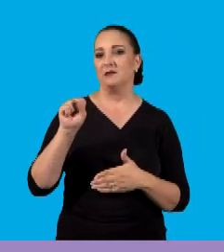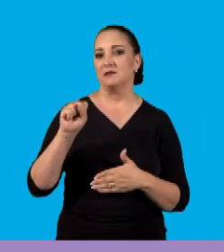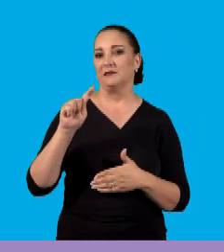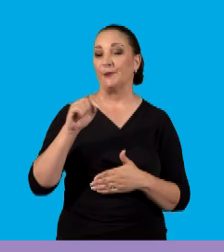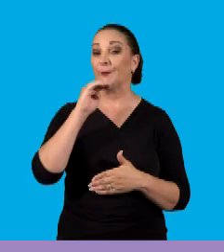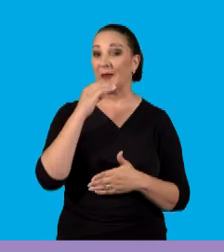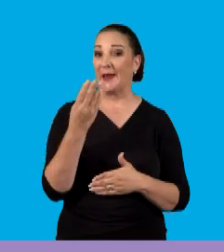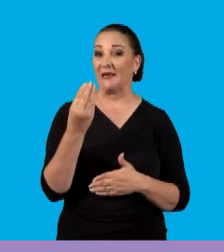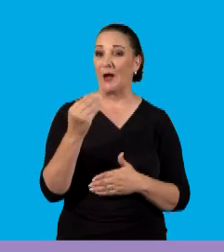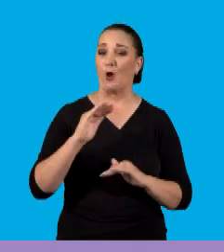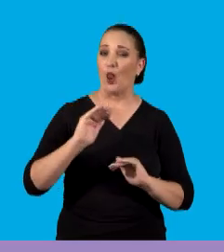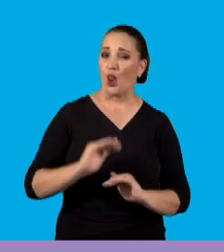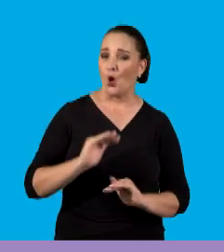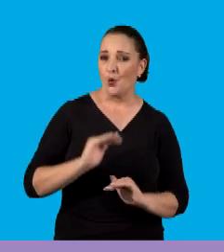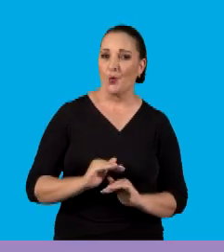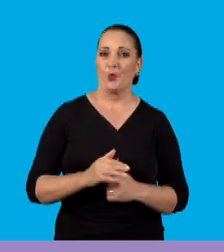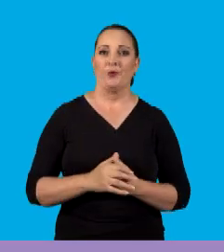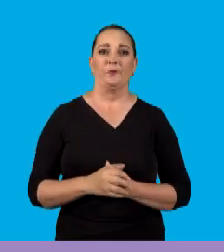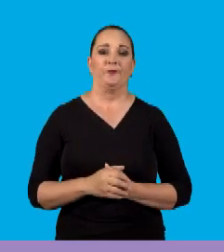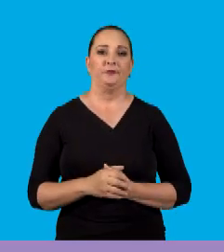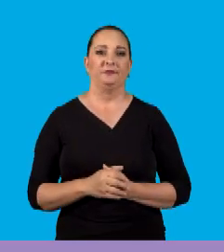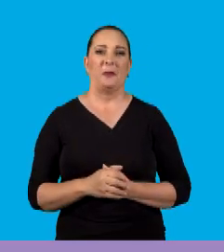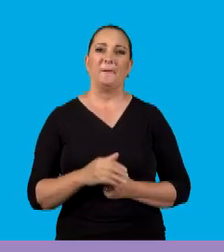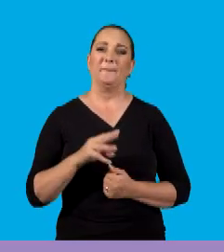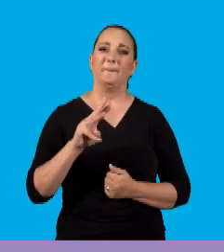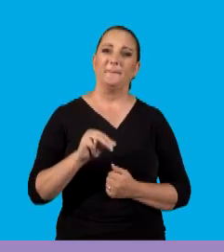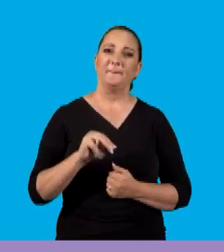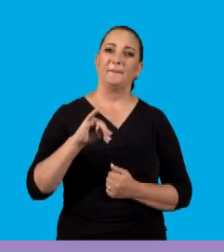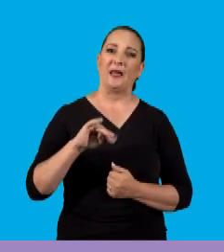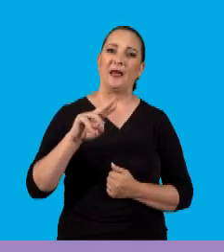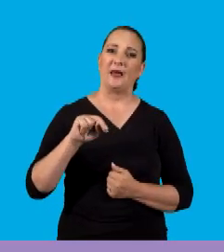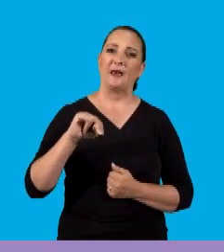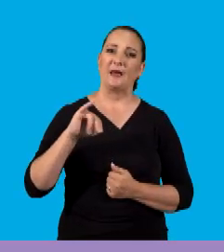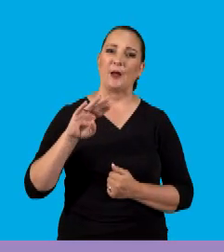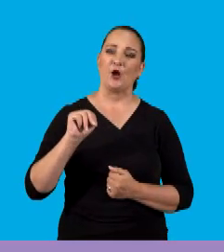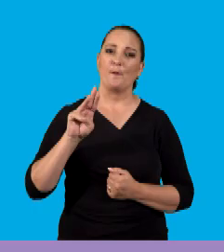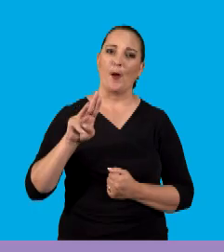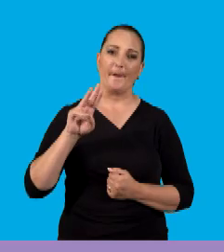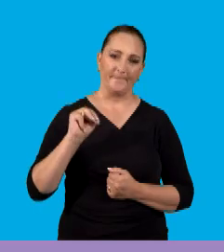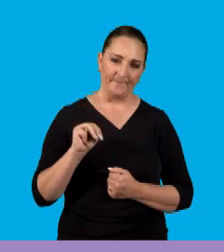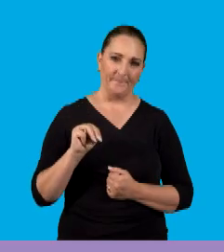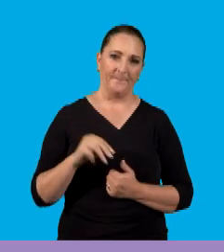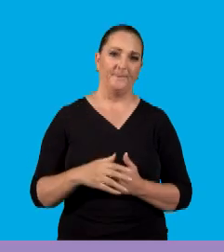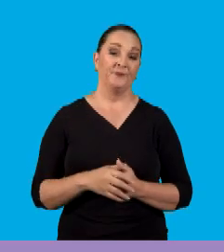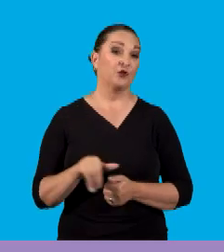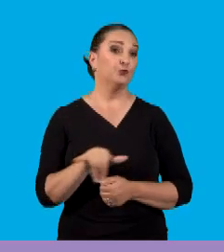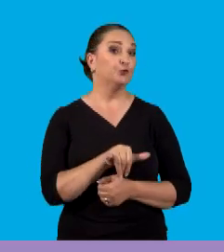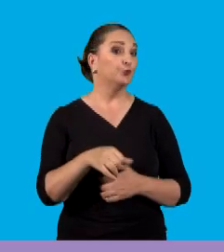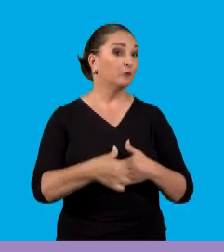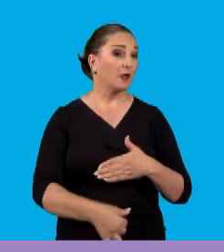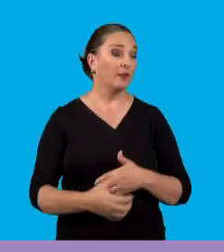the lowest, which means we are talking about the minimum number of car sales. So which month is